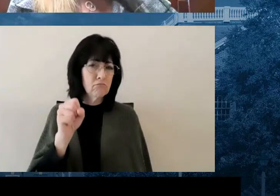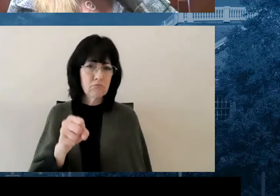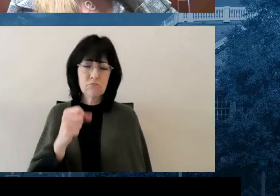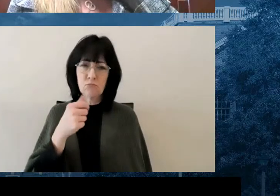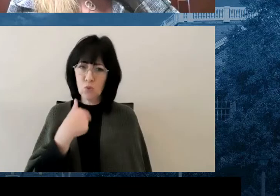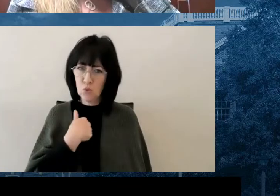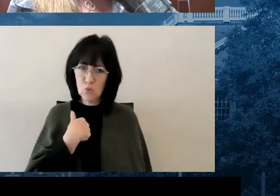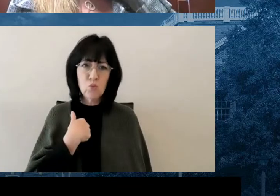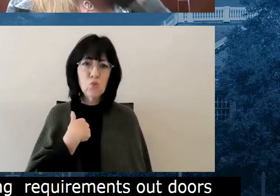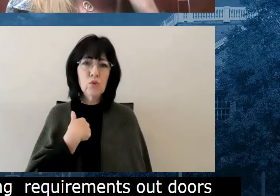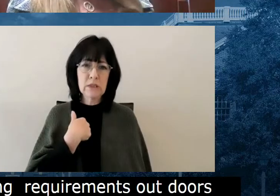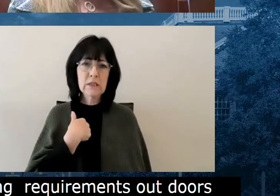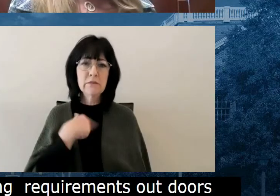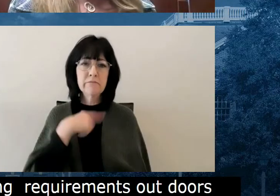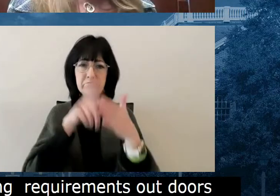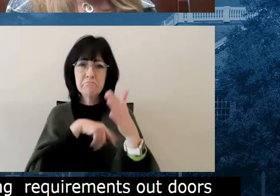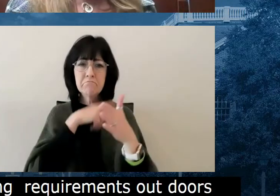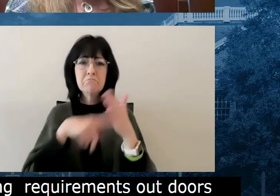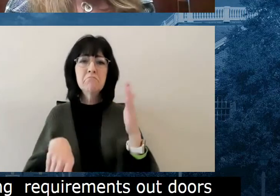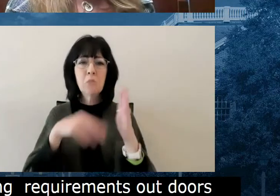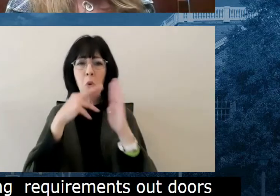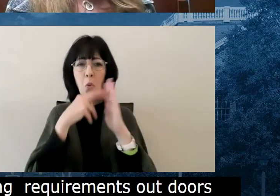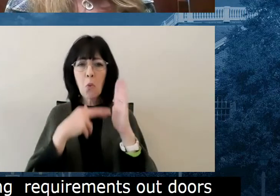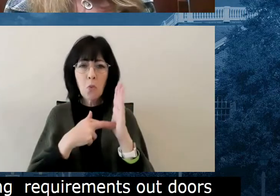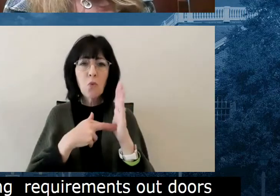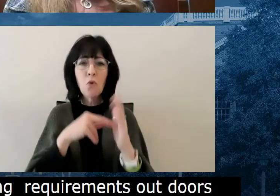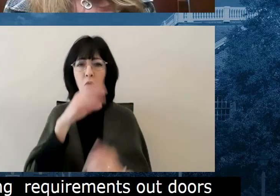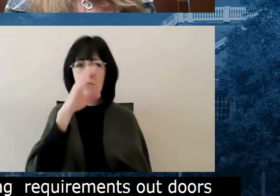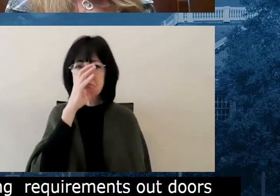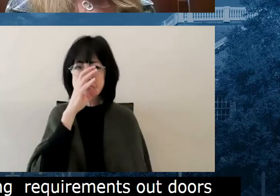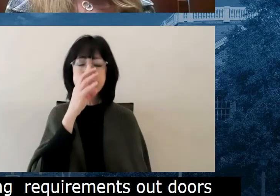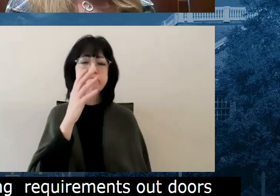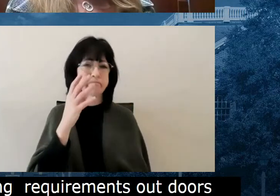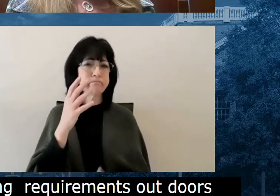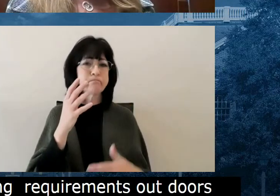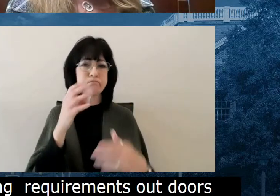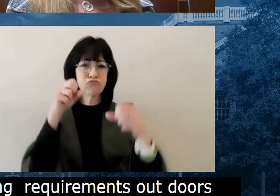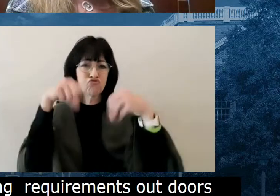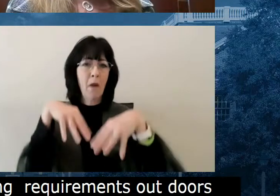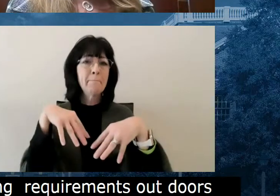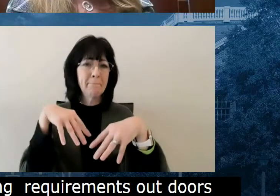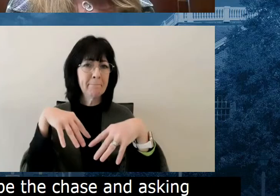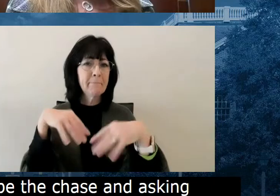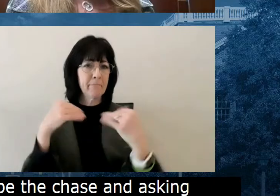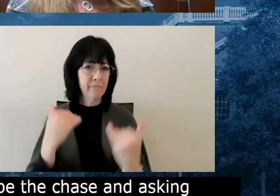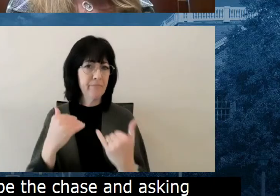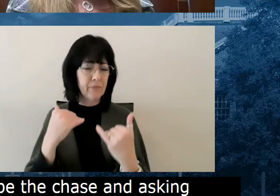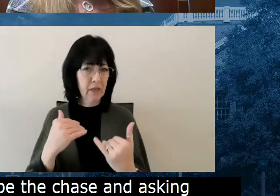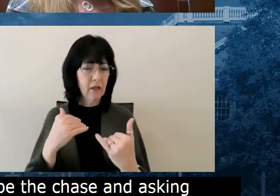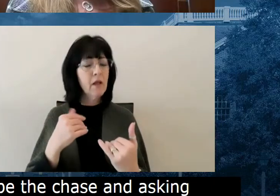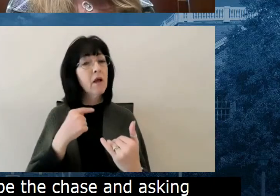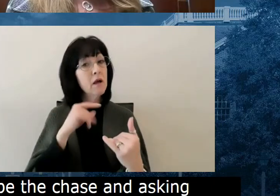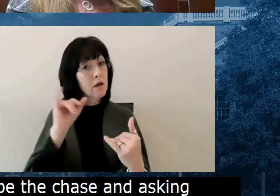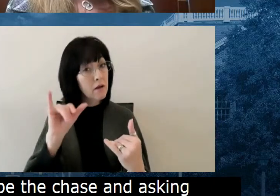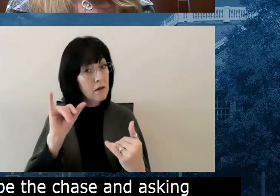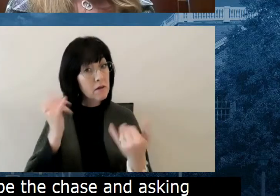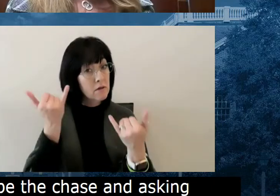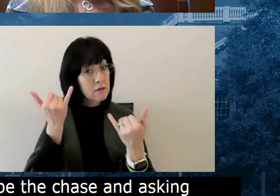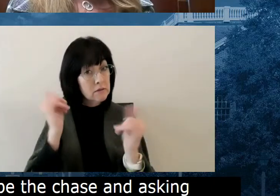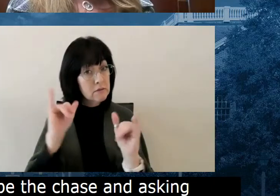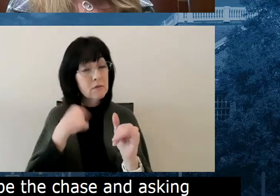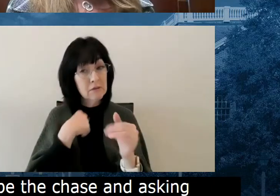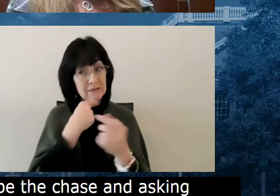particularly this time of year, as should be the case, and asking people to be personally careful, particularly if they're not